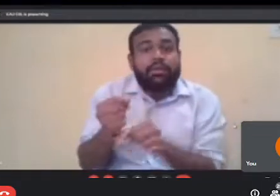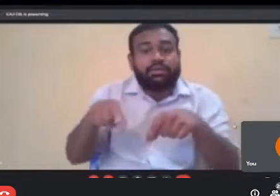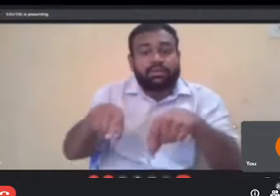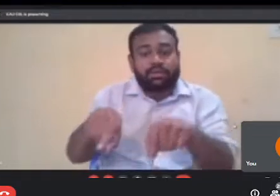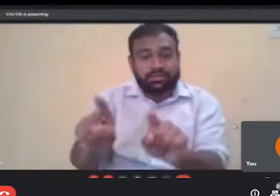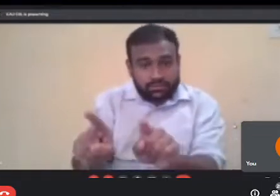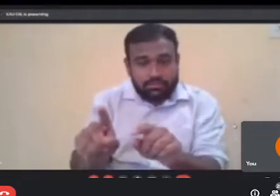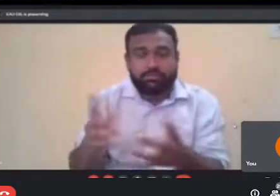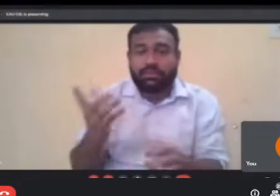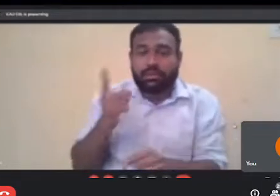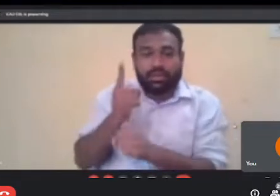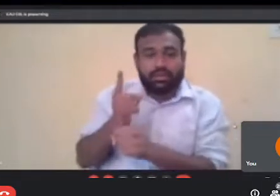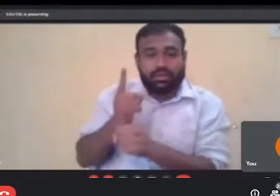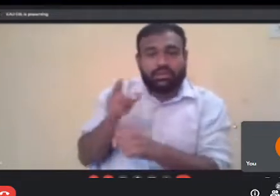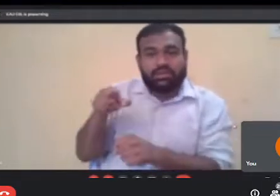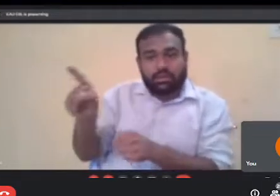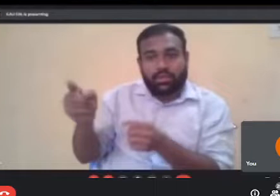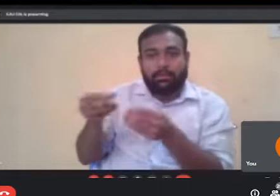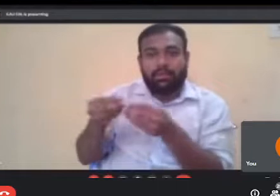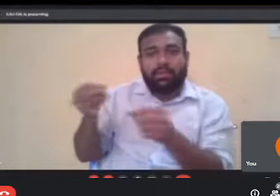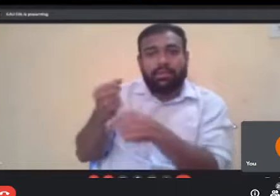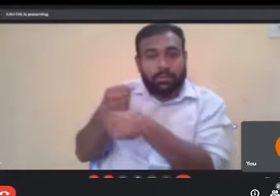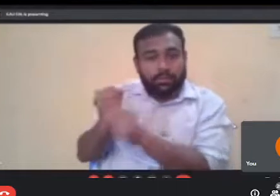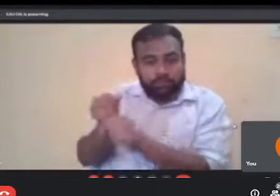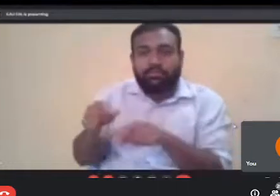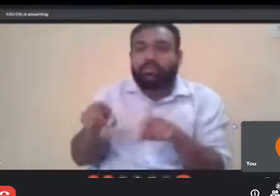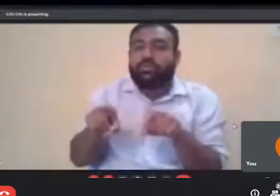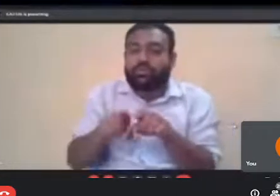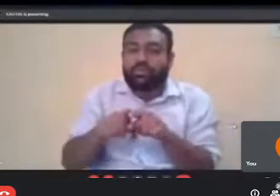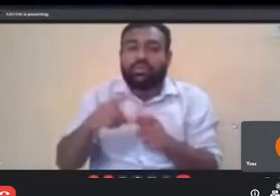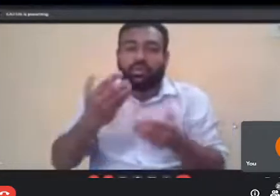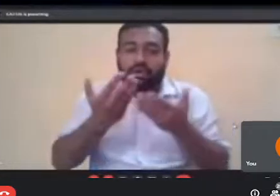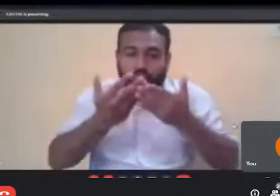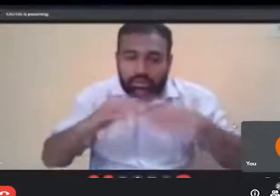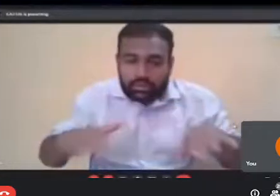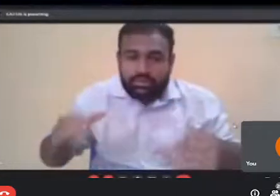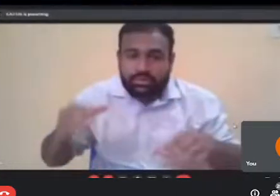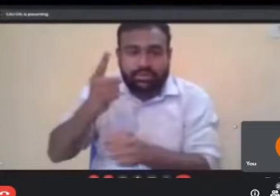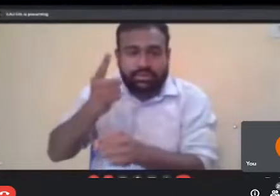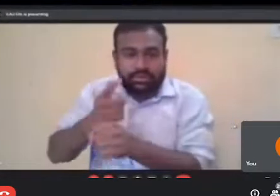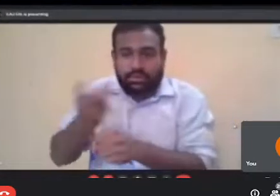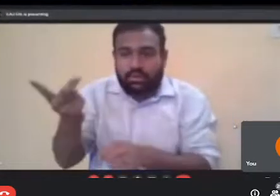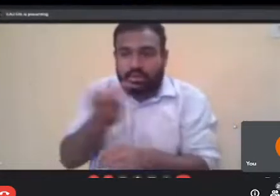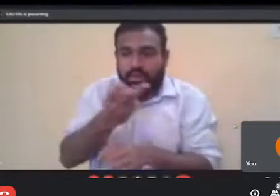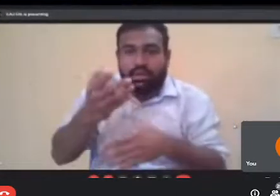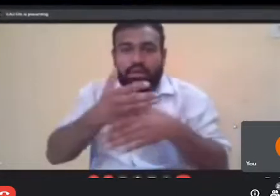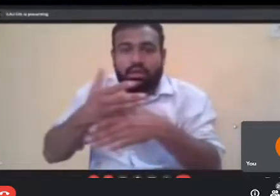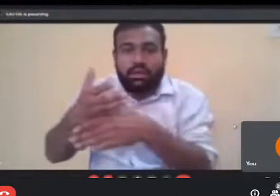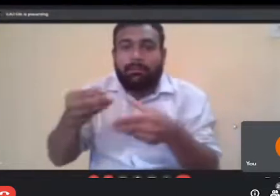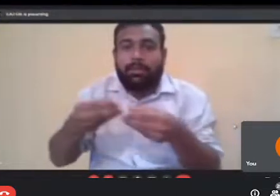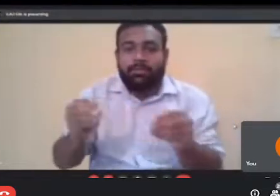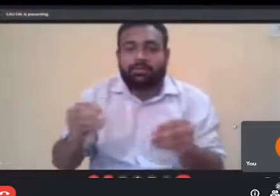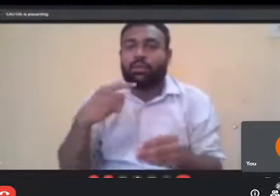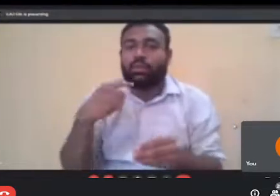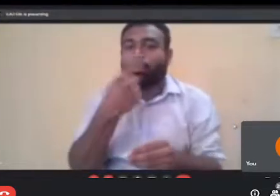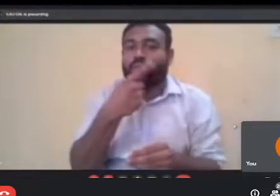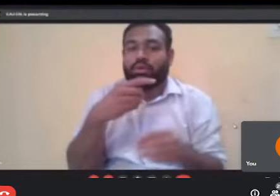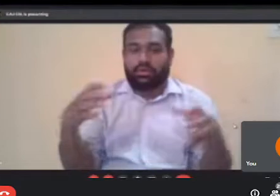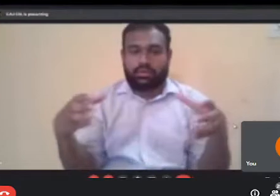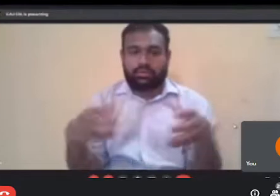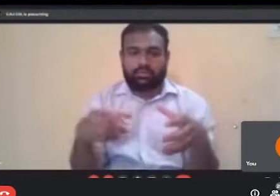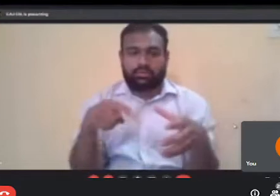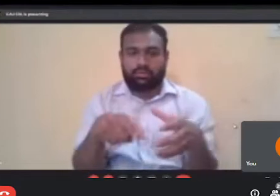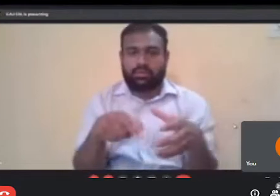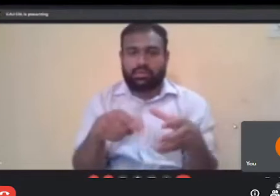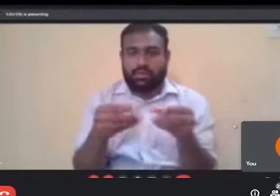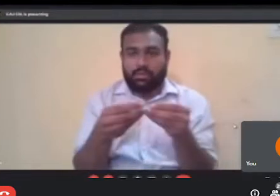some materials, and the children has to make something, or the teacher has to make something. The student and teacher both has to be share who is going